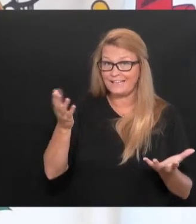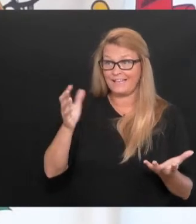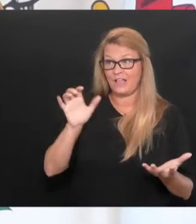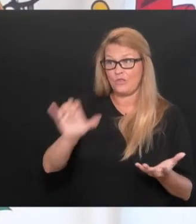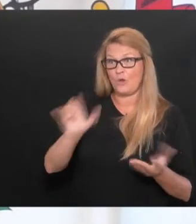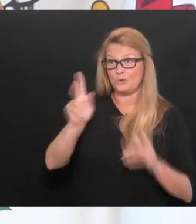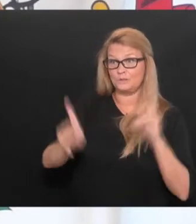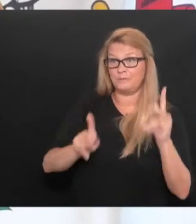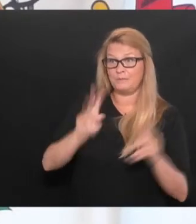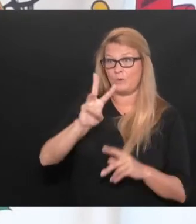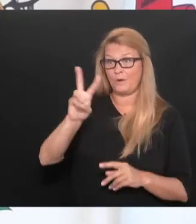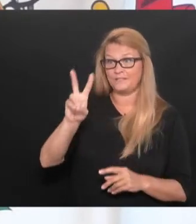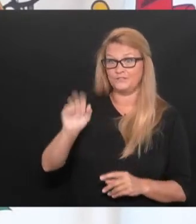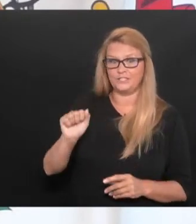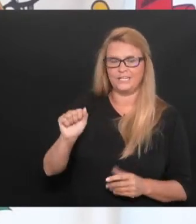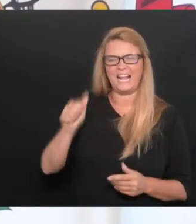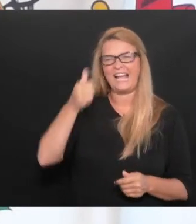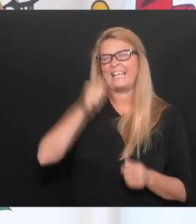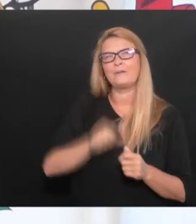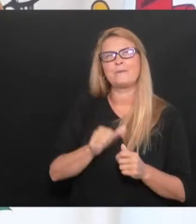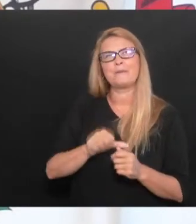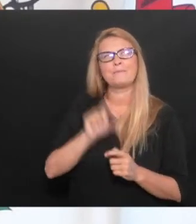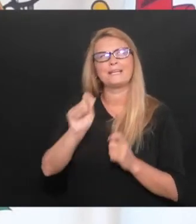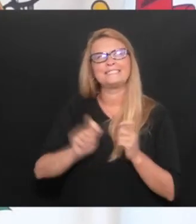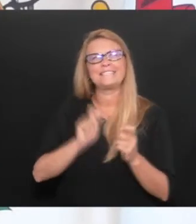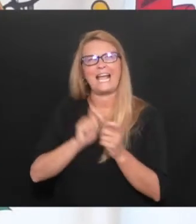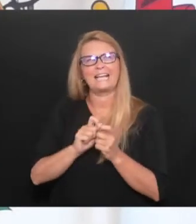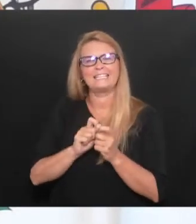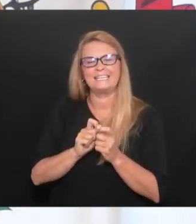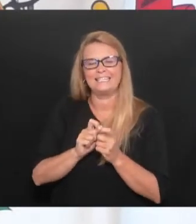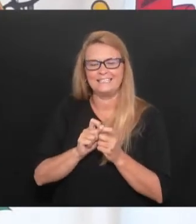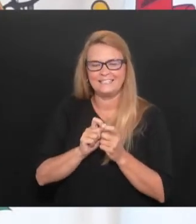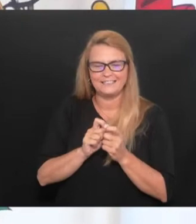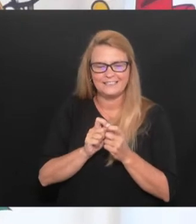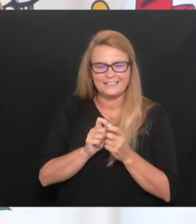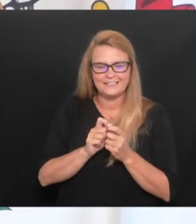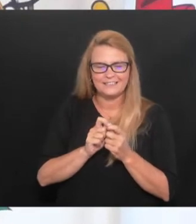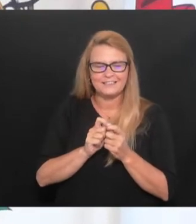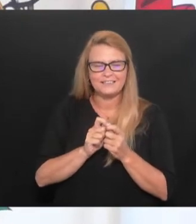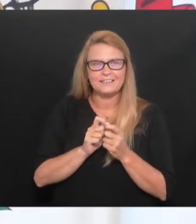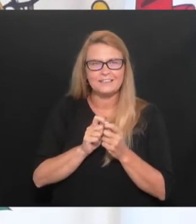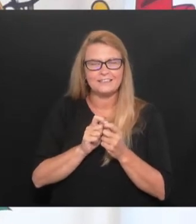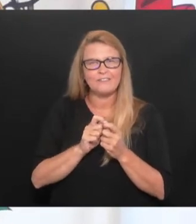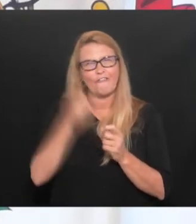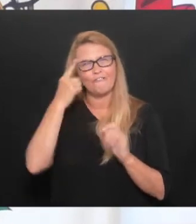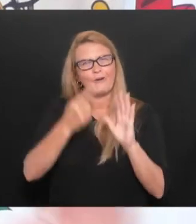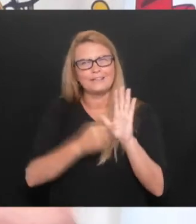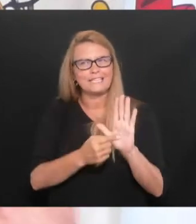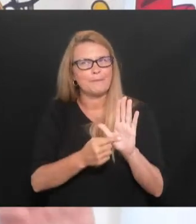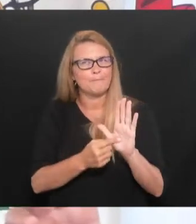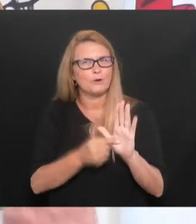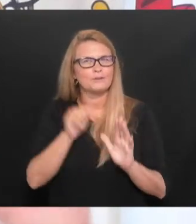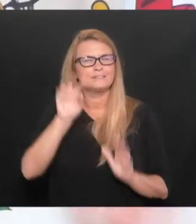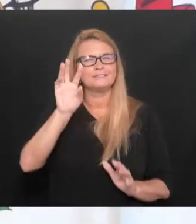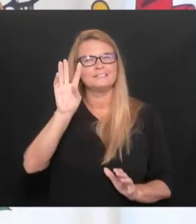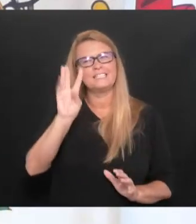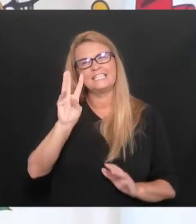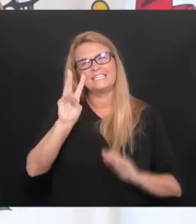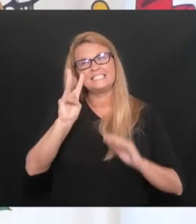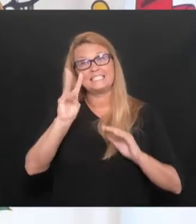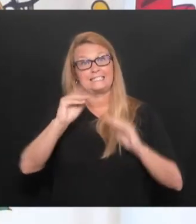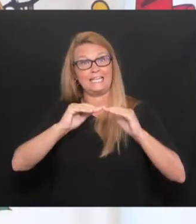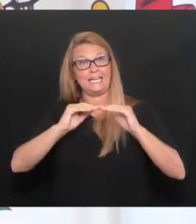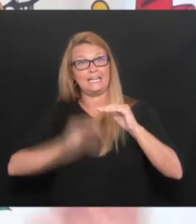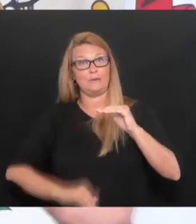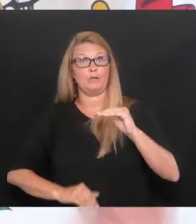of West Virginia, I can't recall exactly what it was, but let's just say that 16 and